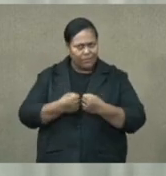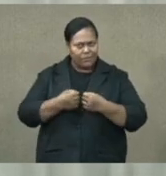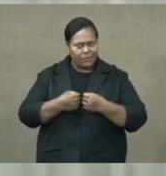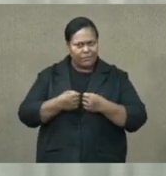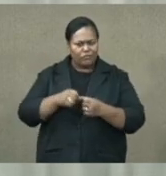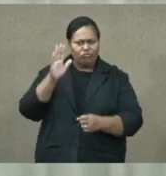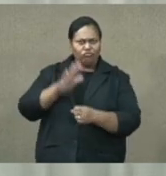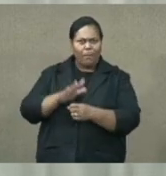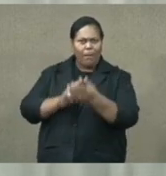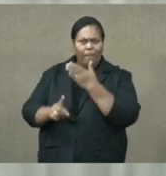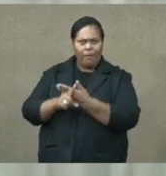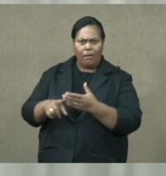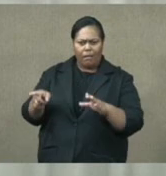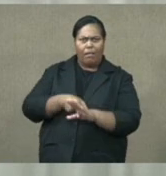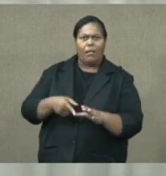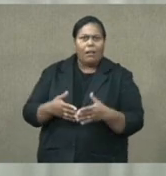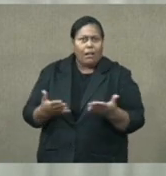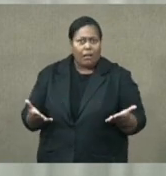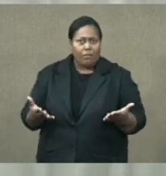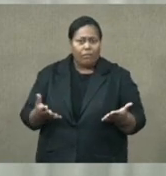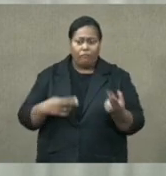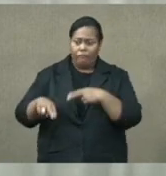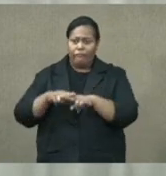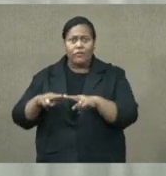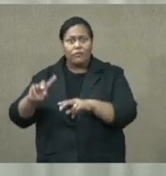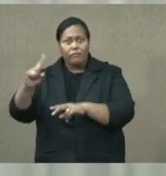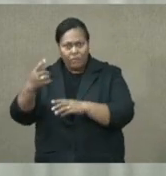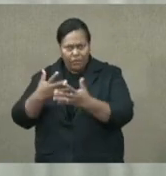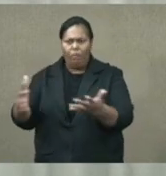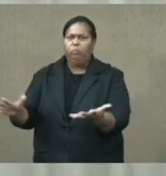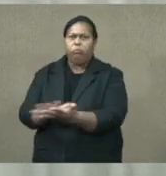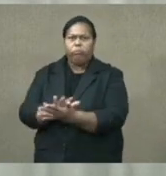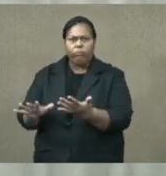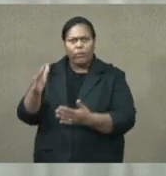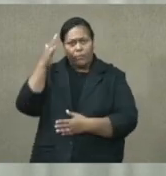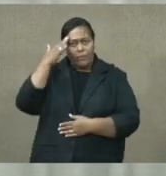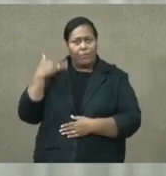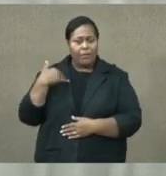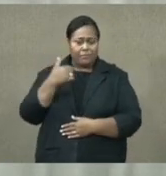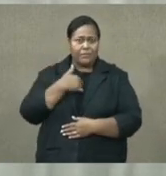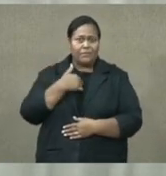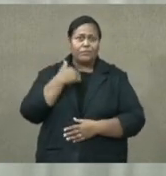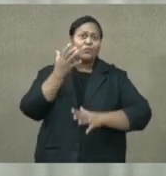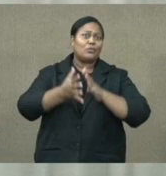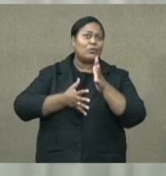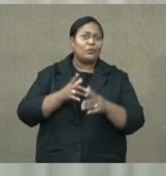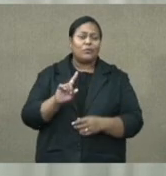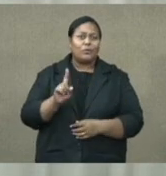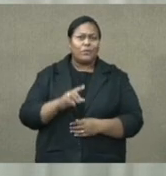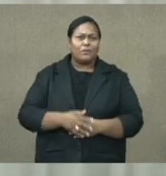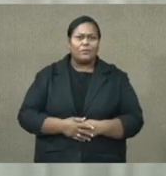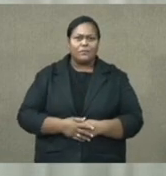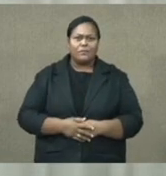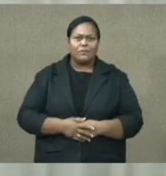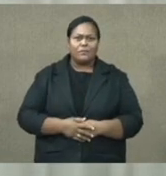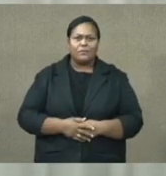First into a fine mess. I'm reminded of the story of Haman, the Attorney General of King